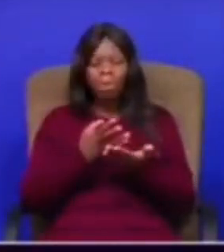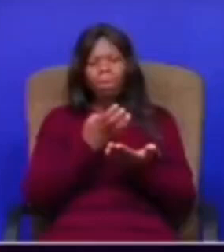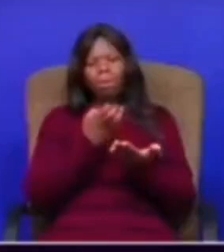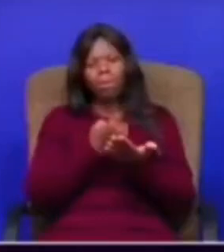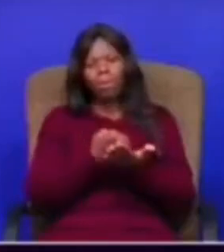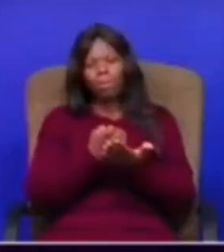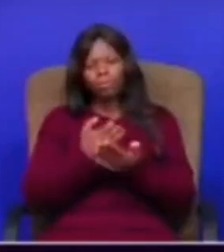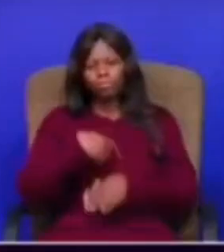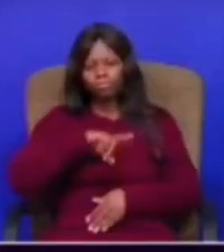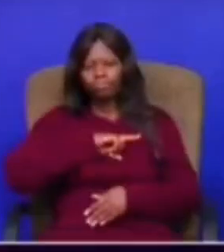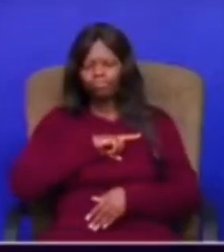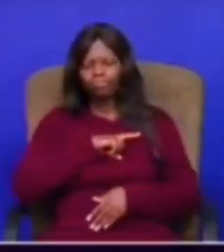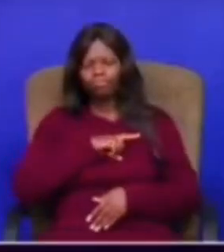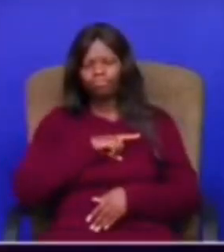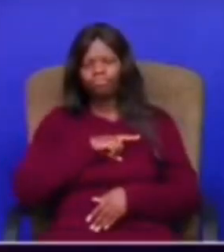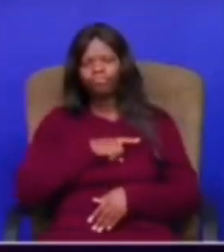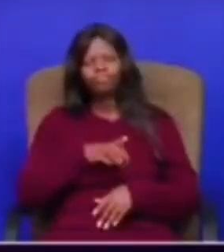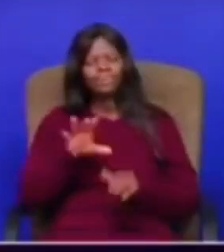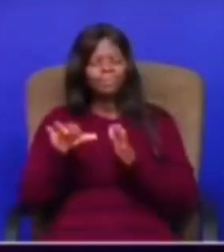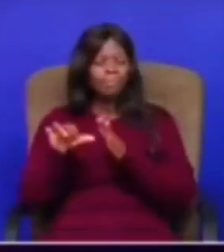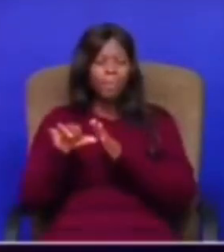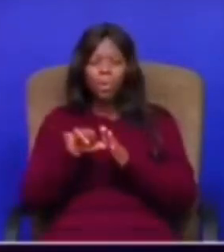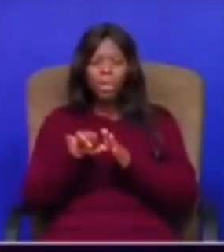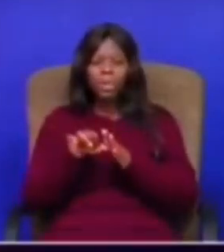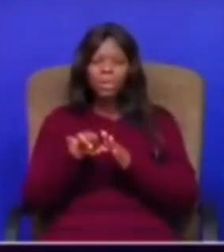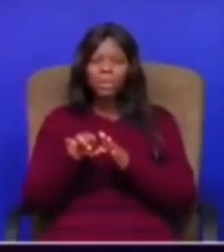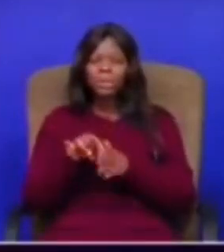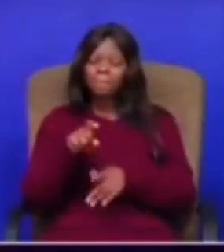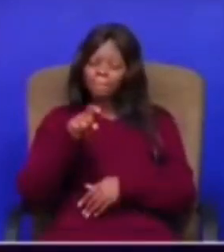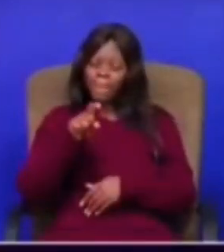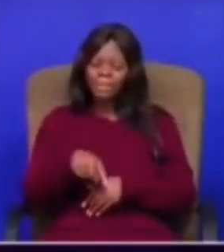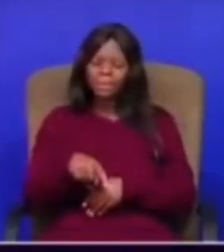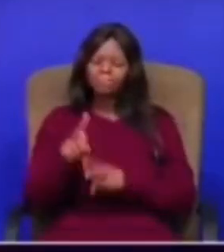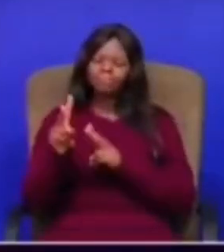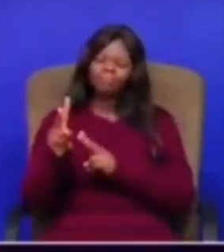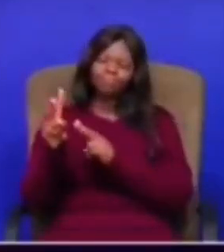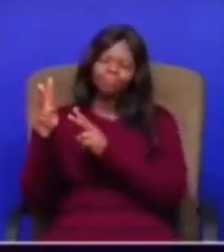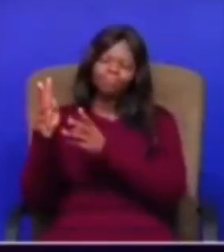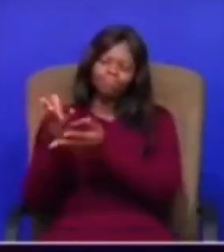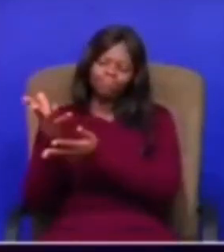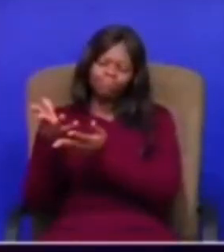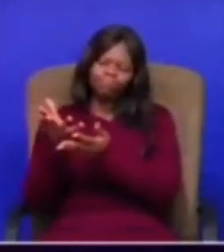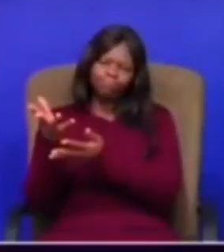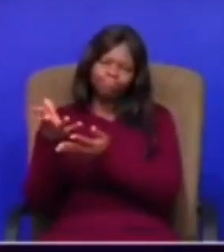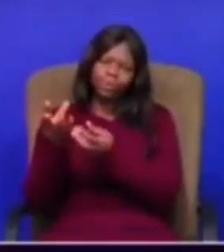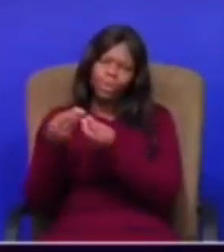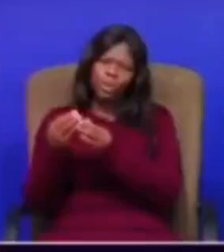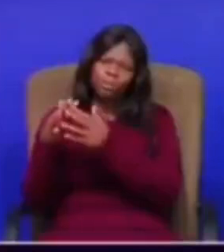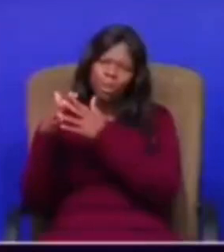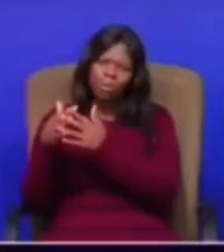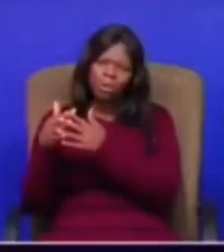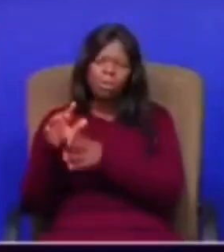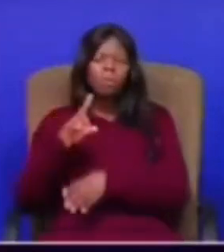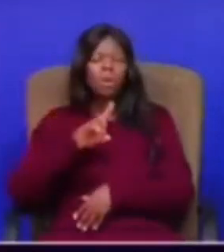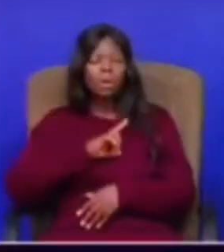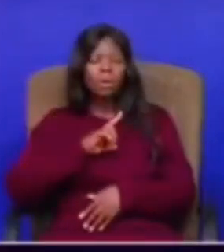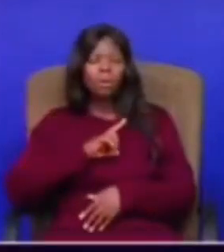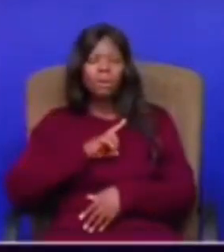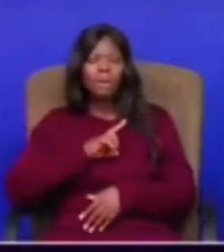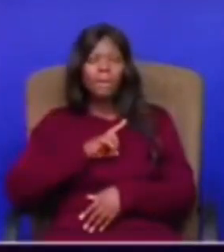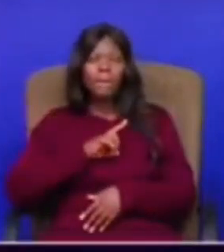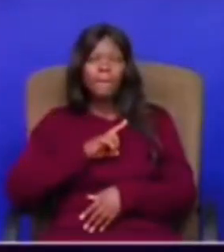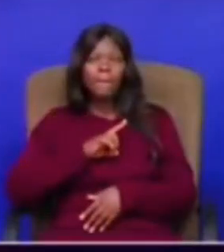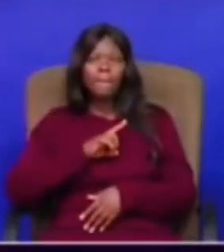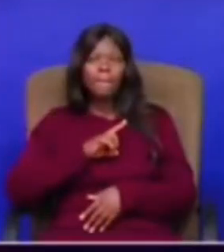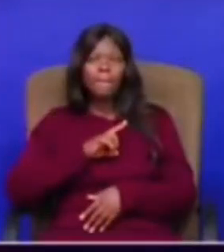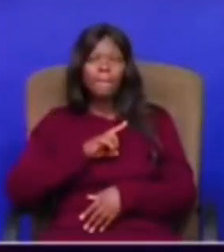was necessary and important for us to go and engage with them. because many of